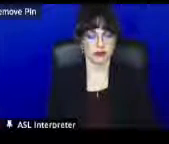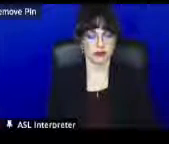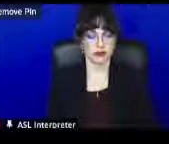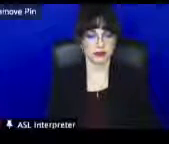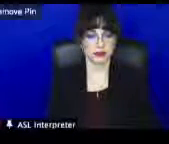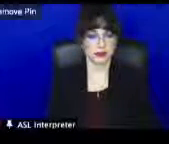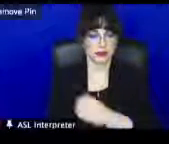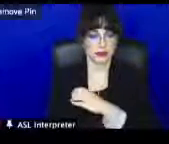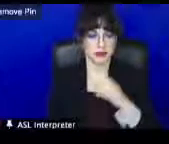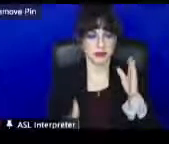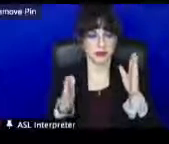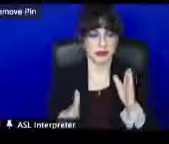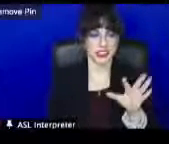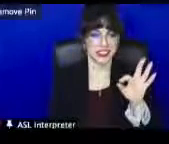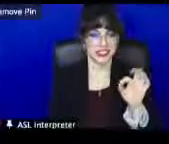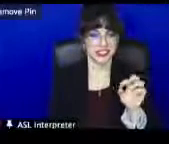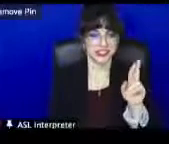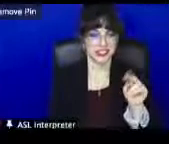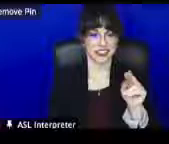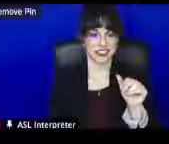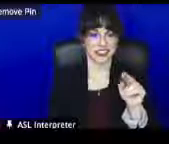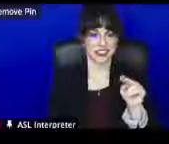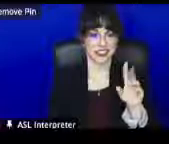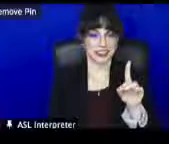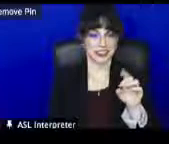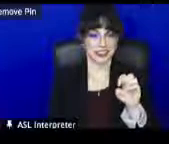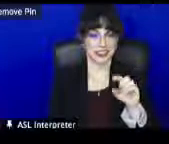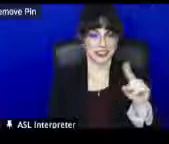Commissioner Fernandez, thank you.